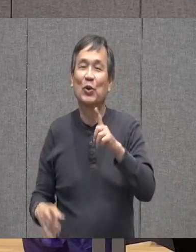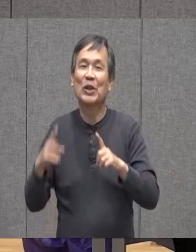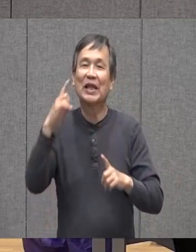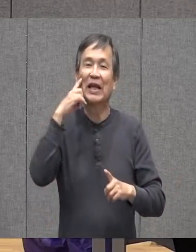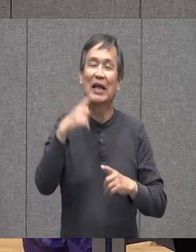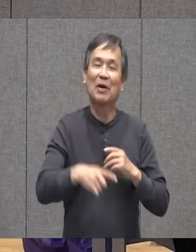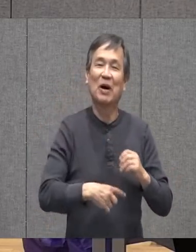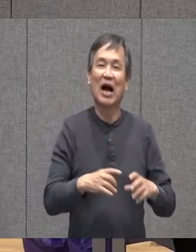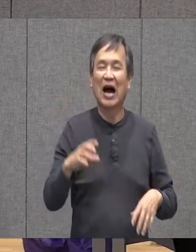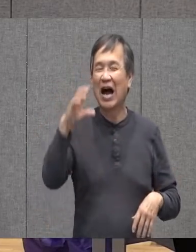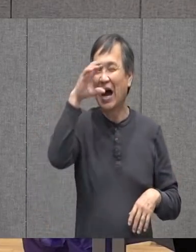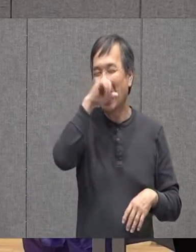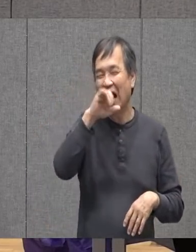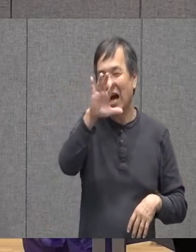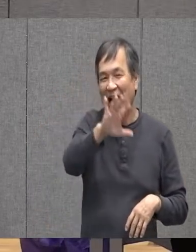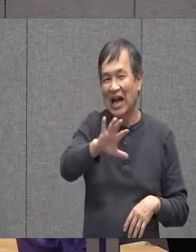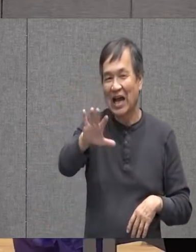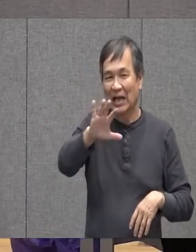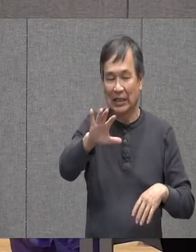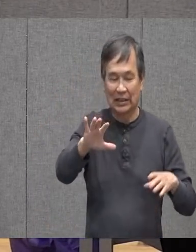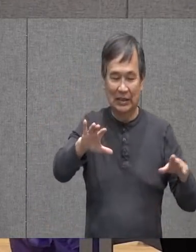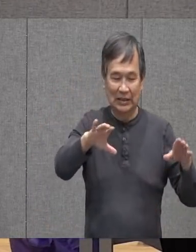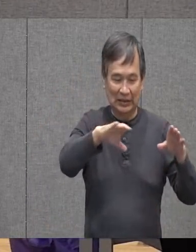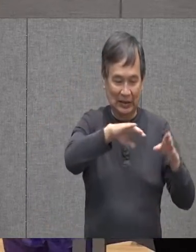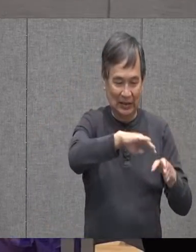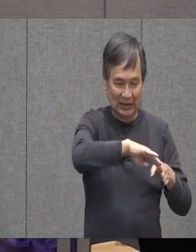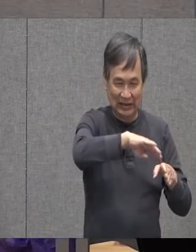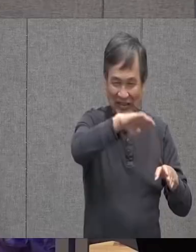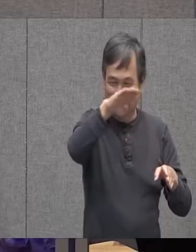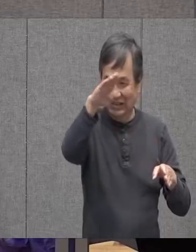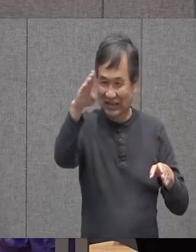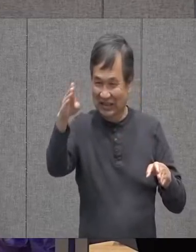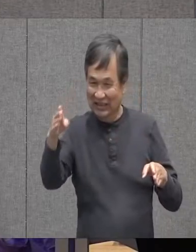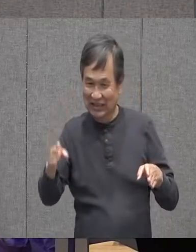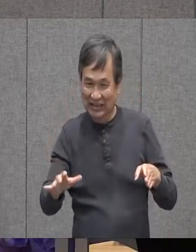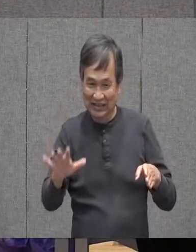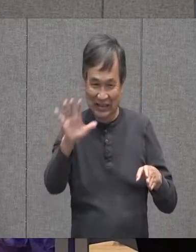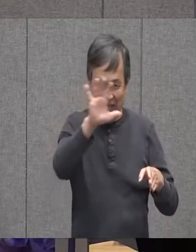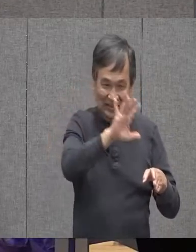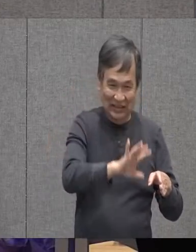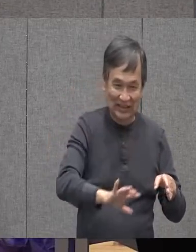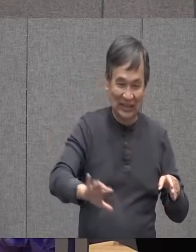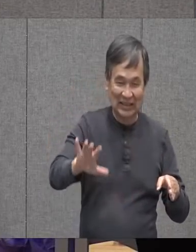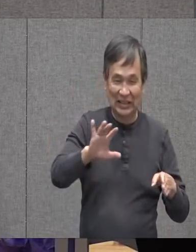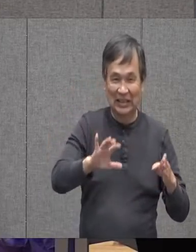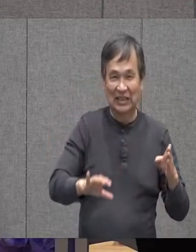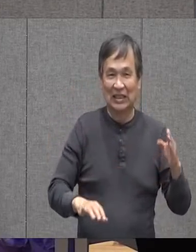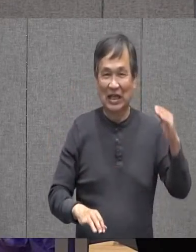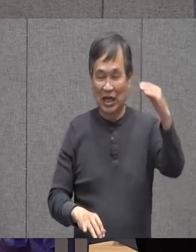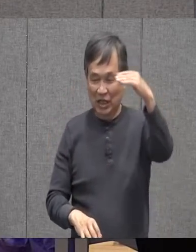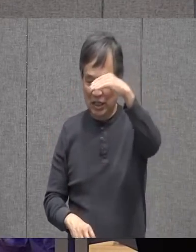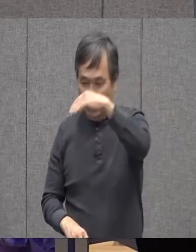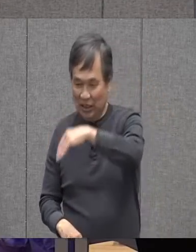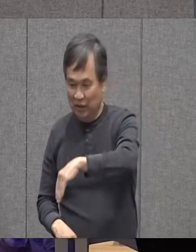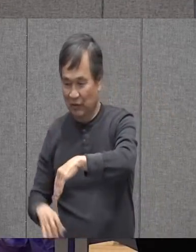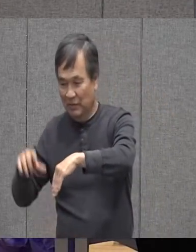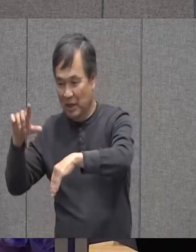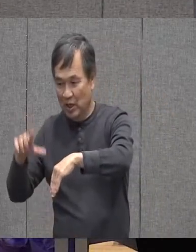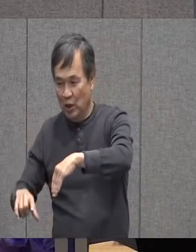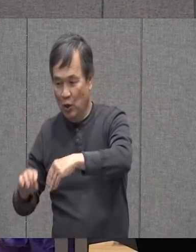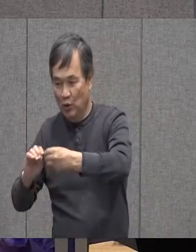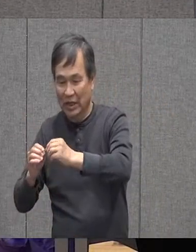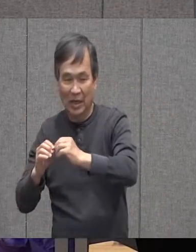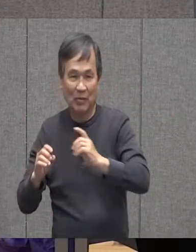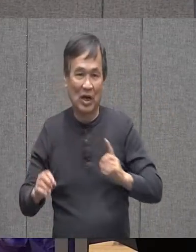as, you know, trying to get over a certain number to know that you're either going to go roll down the hill to go to the lower number